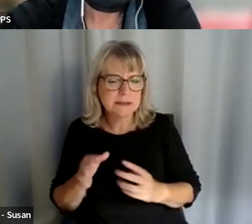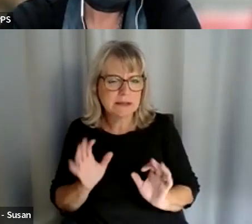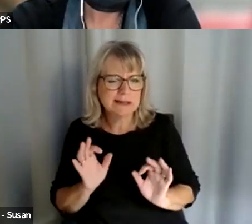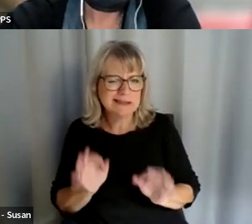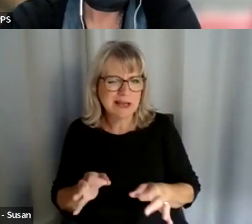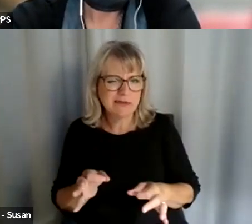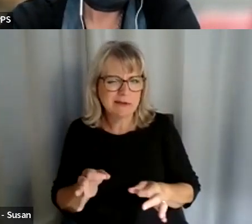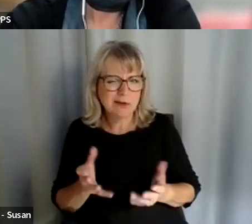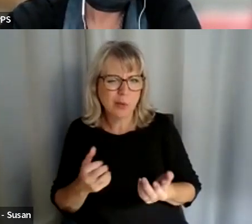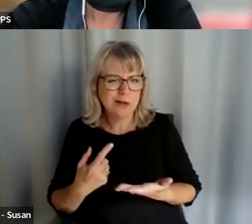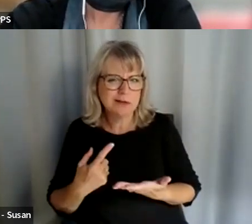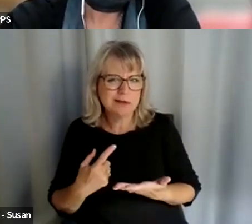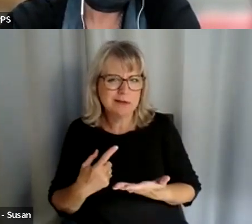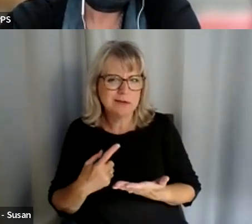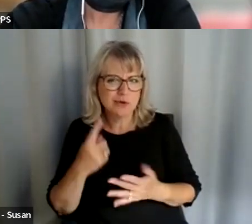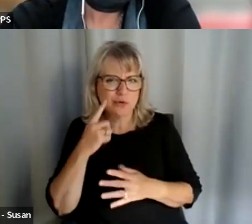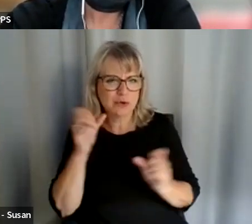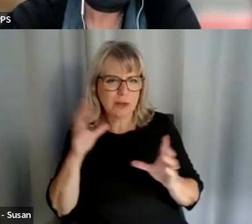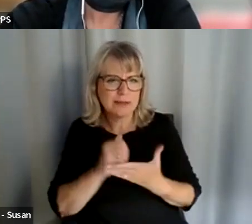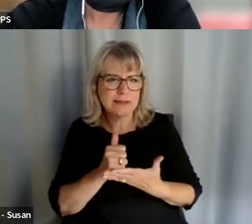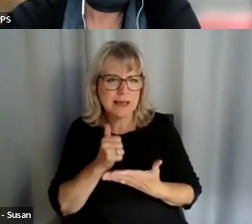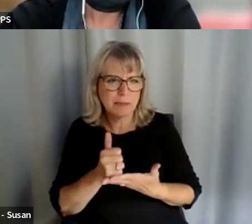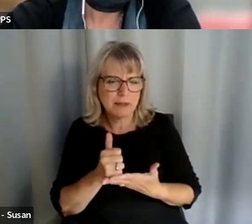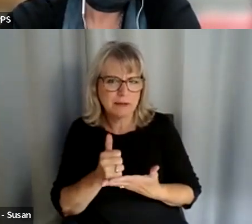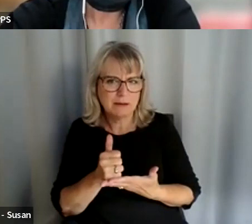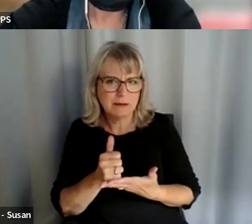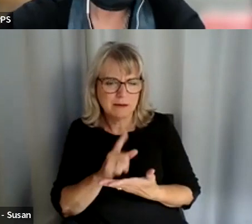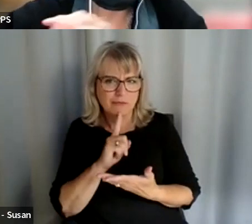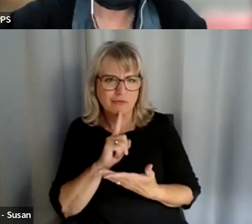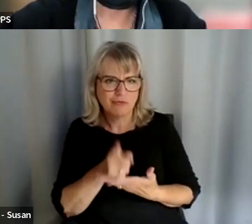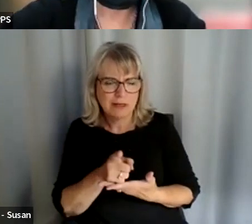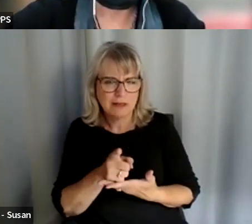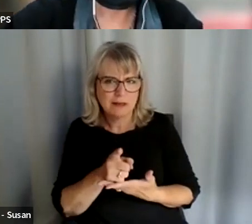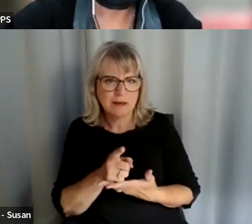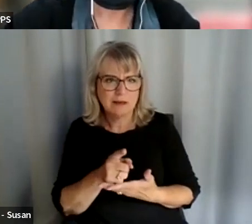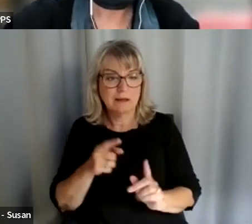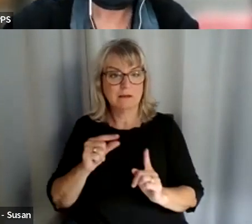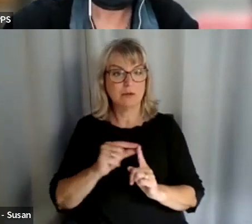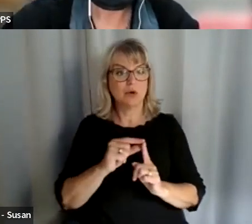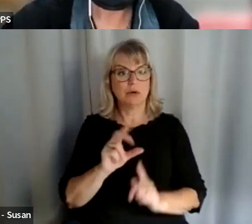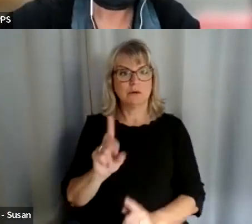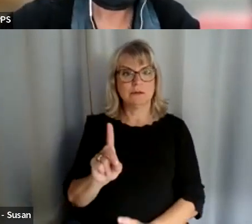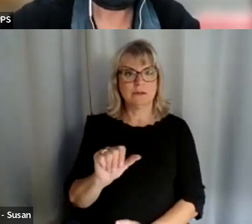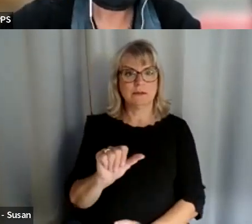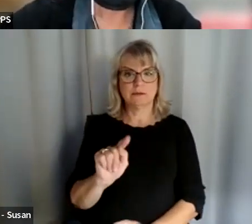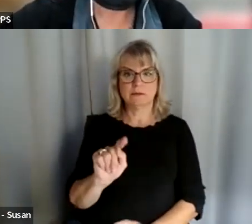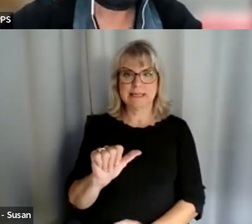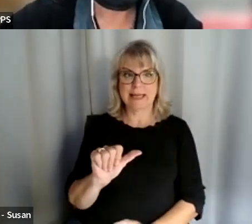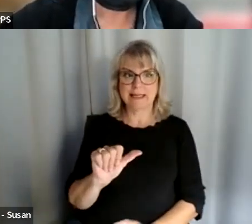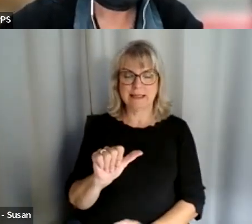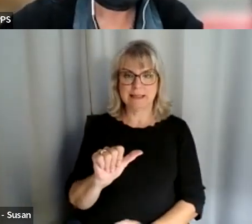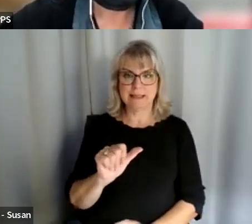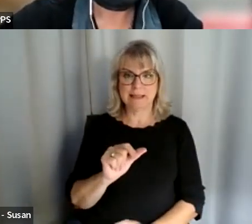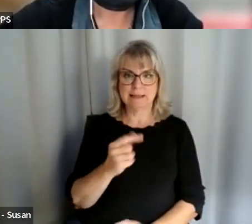to talk about, I'll be talking about lifecycle thing and all of that and helping with all that stuff. But really, I think the word data gets thrown around so much and